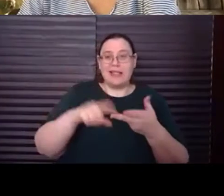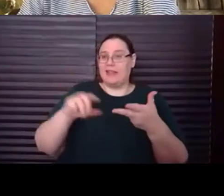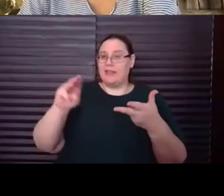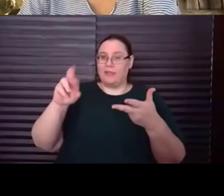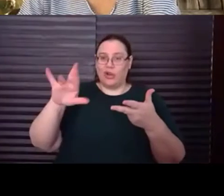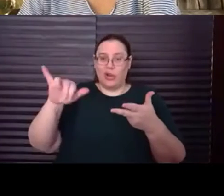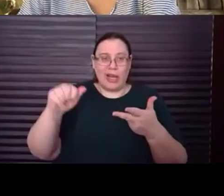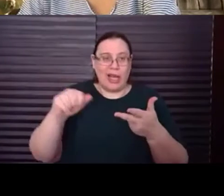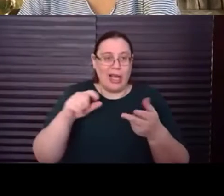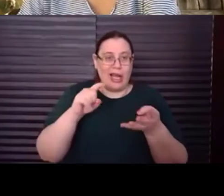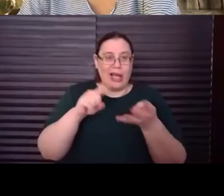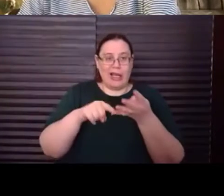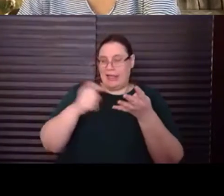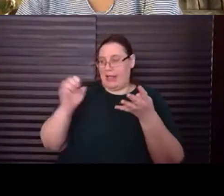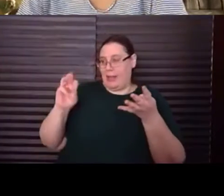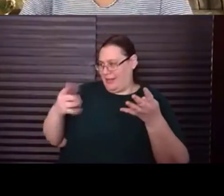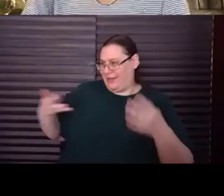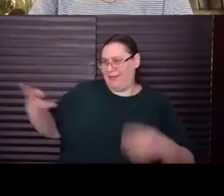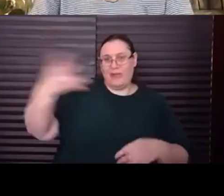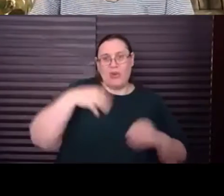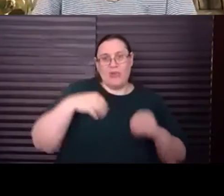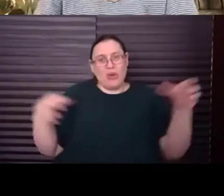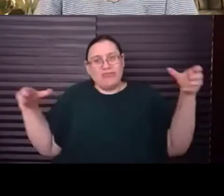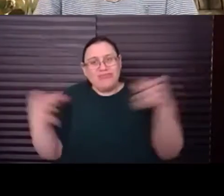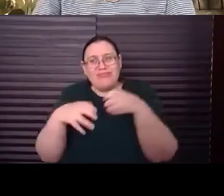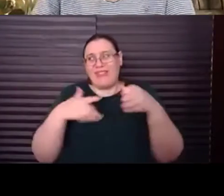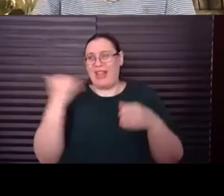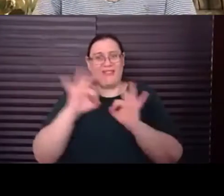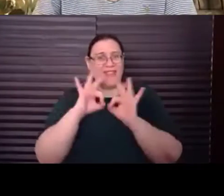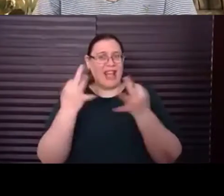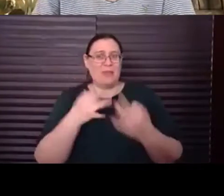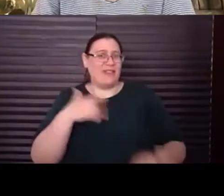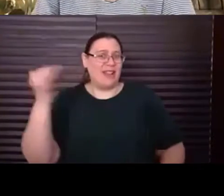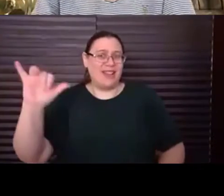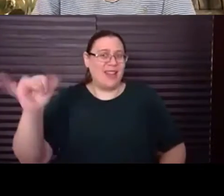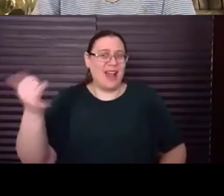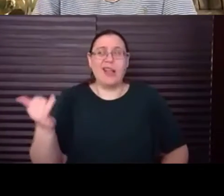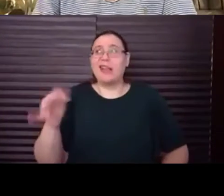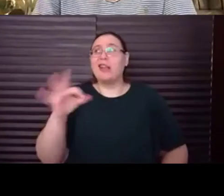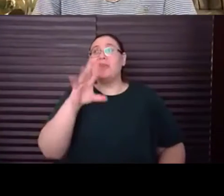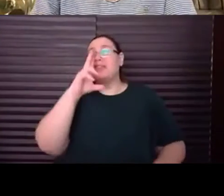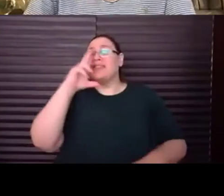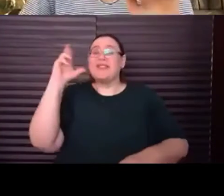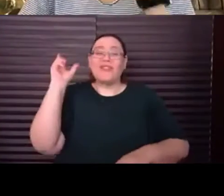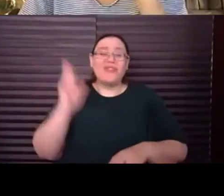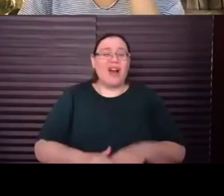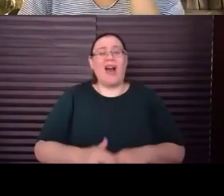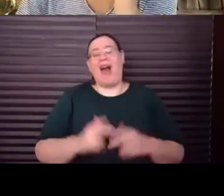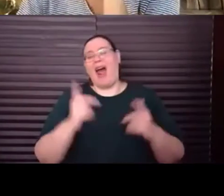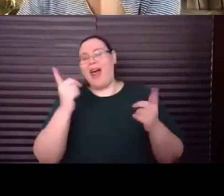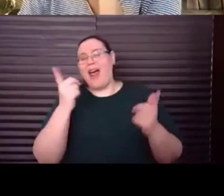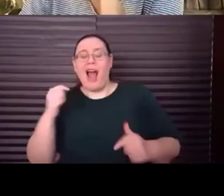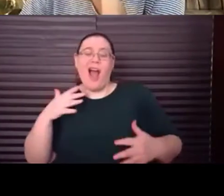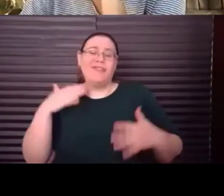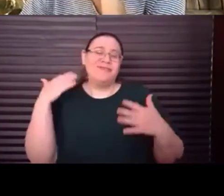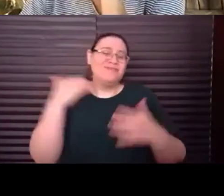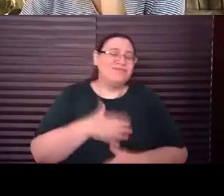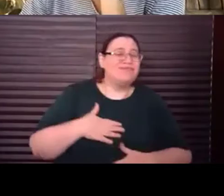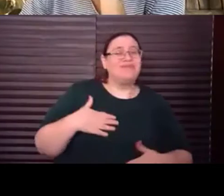us closer together. Like it became a family affair, and like it was just so fun, just laughing and creating this